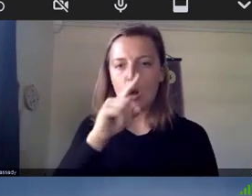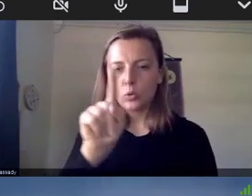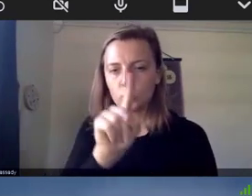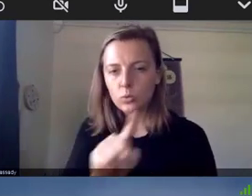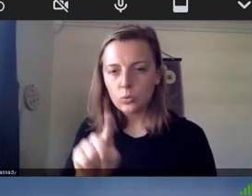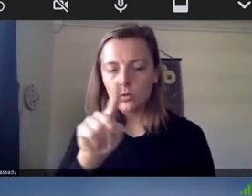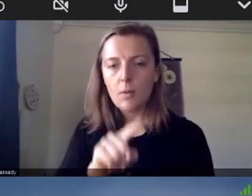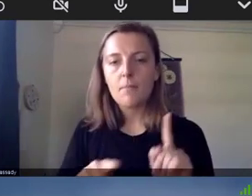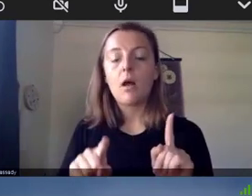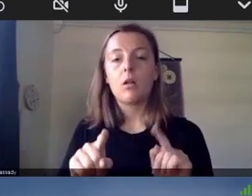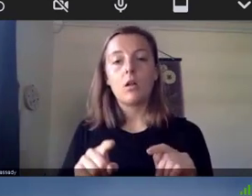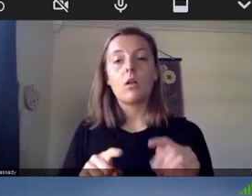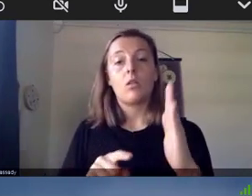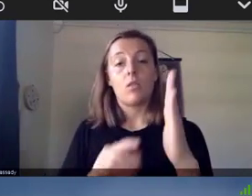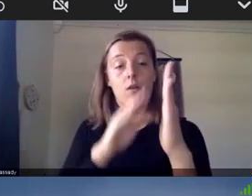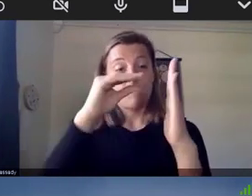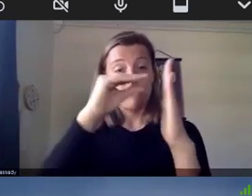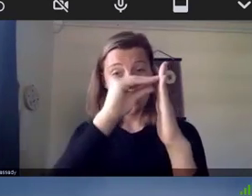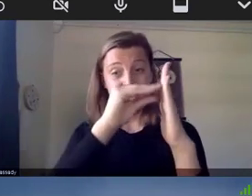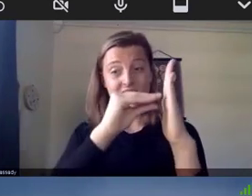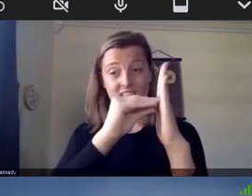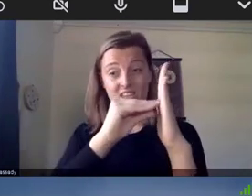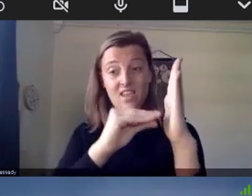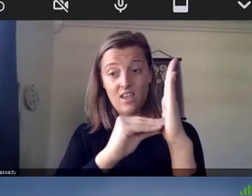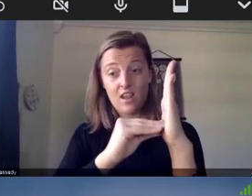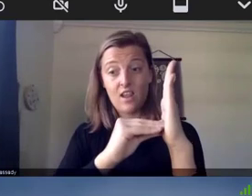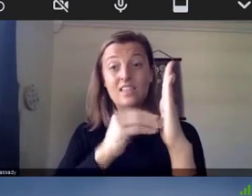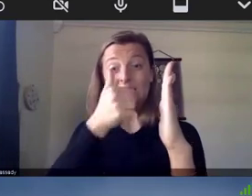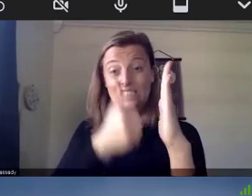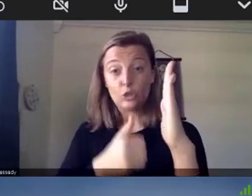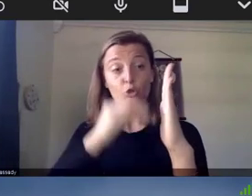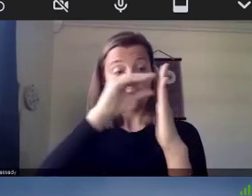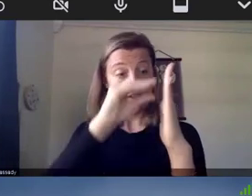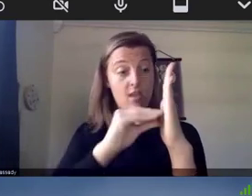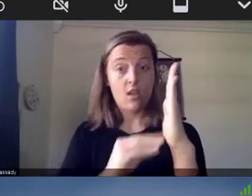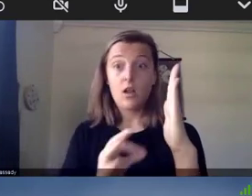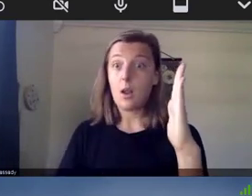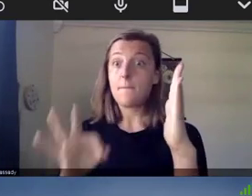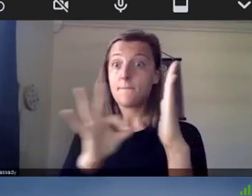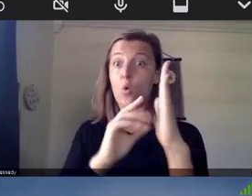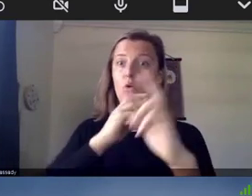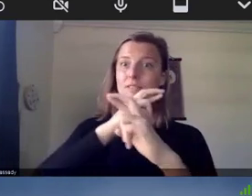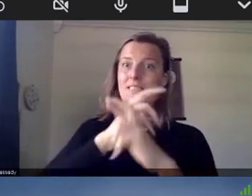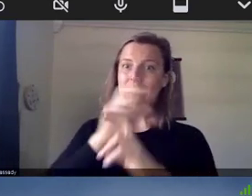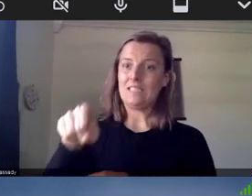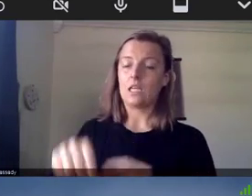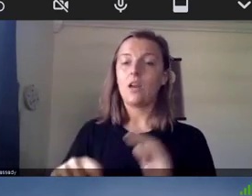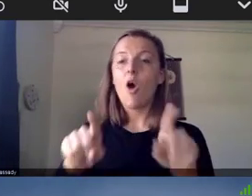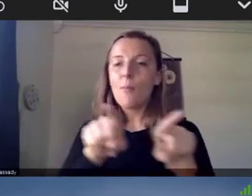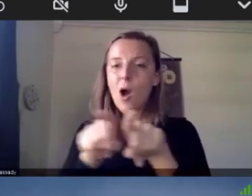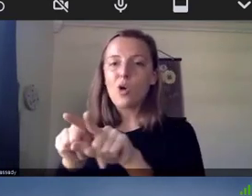heat transfer from there as well. So that's what this R base refers to.